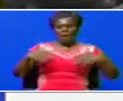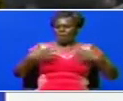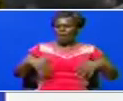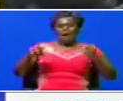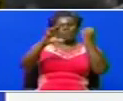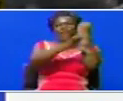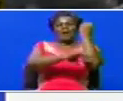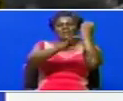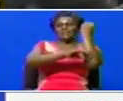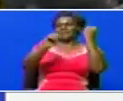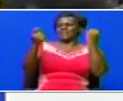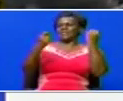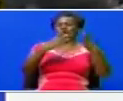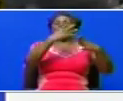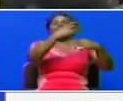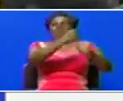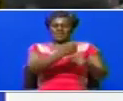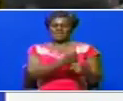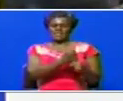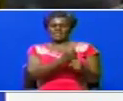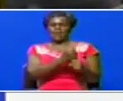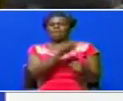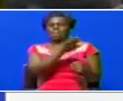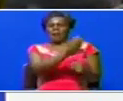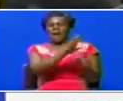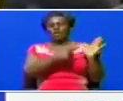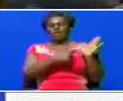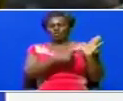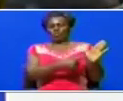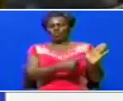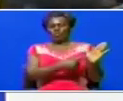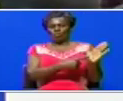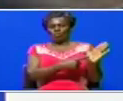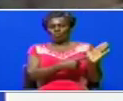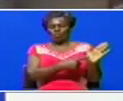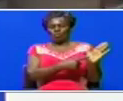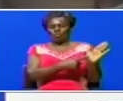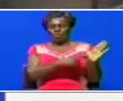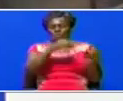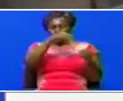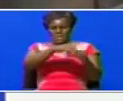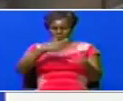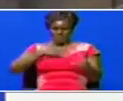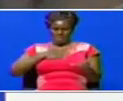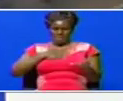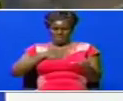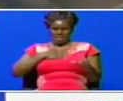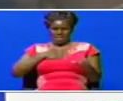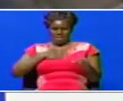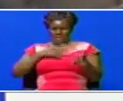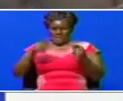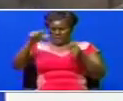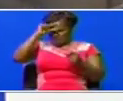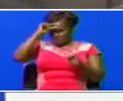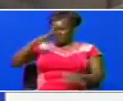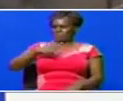Kenya for the confidence that they have shown in me, my administration,